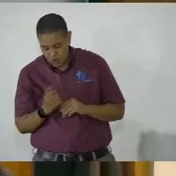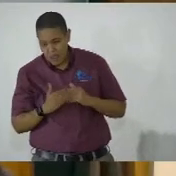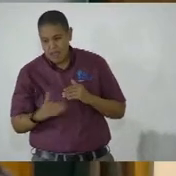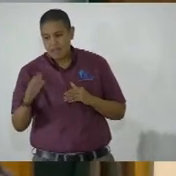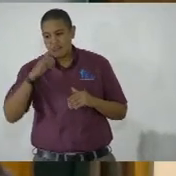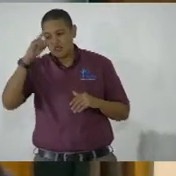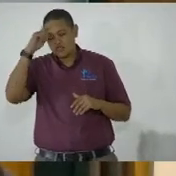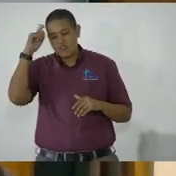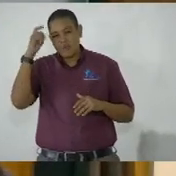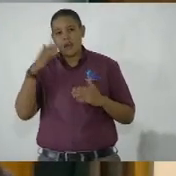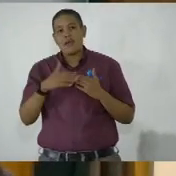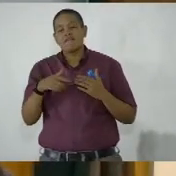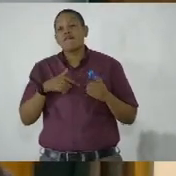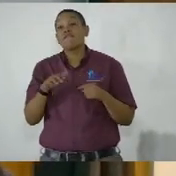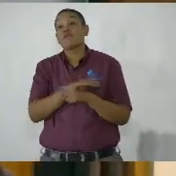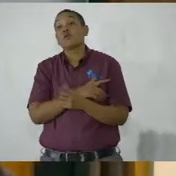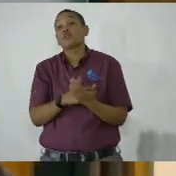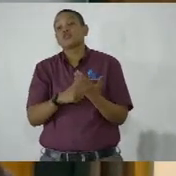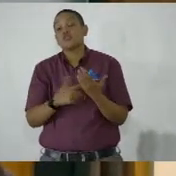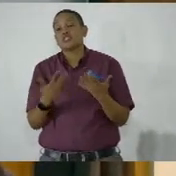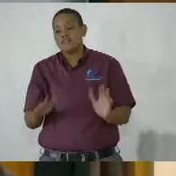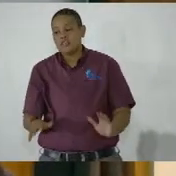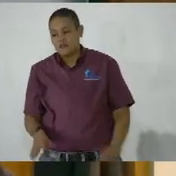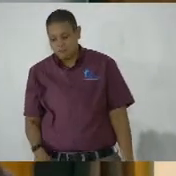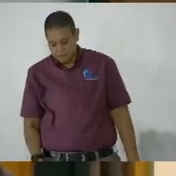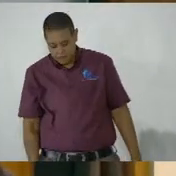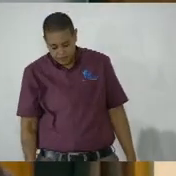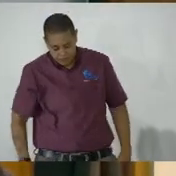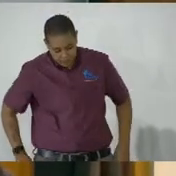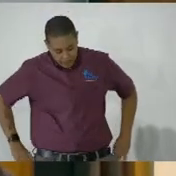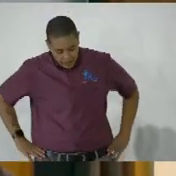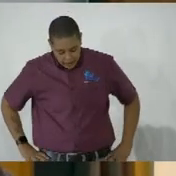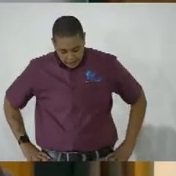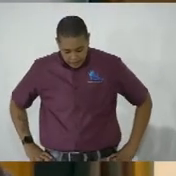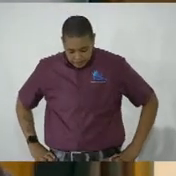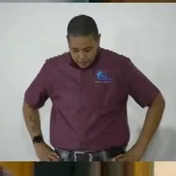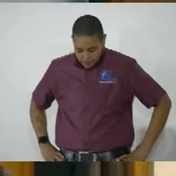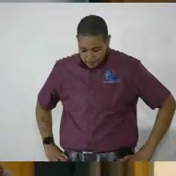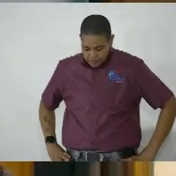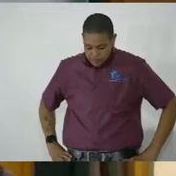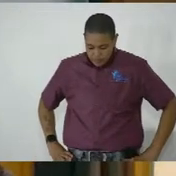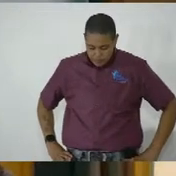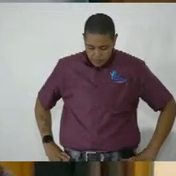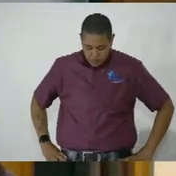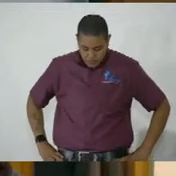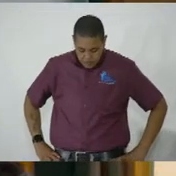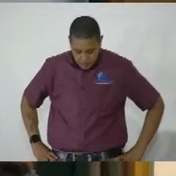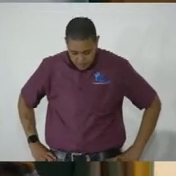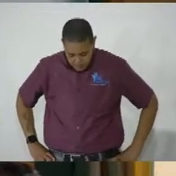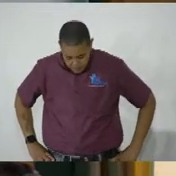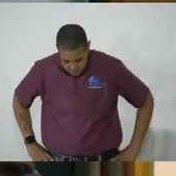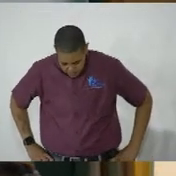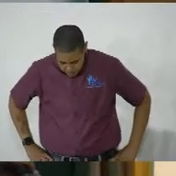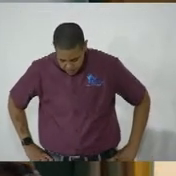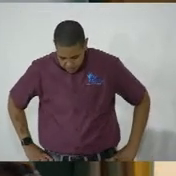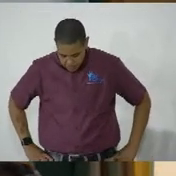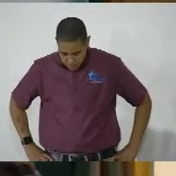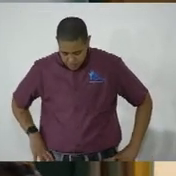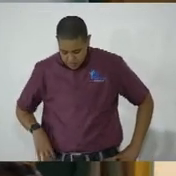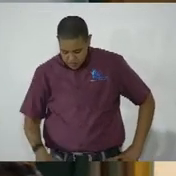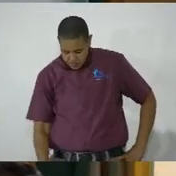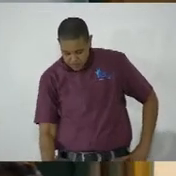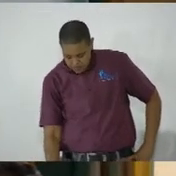summer, after I have had fulsome discussion. Madam Speaker, the infrastructure, we want to